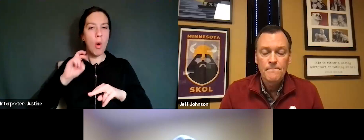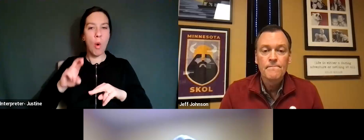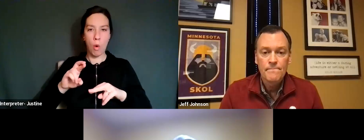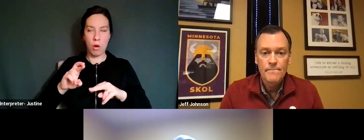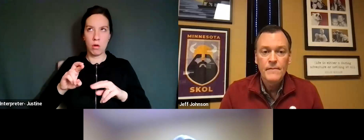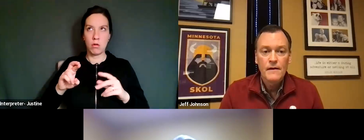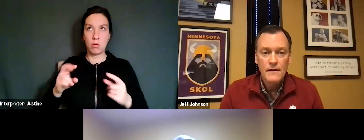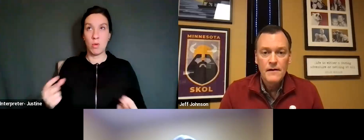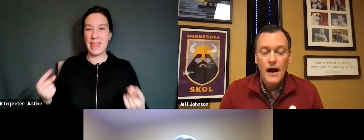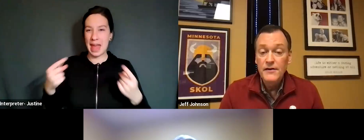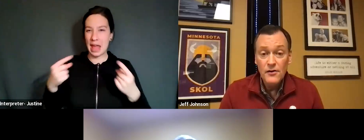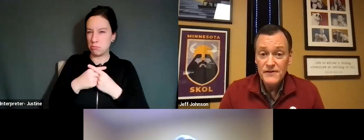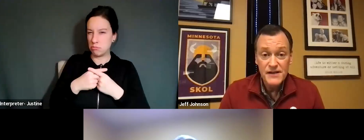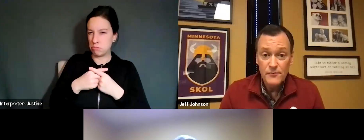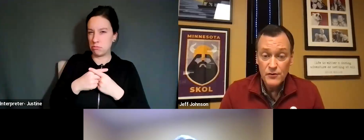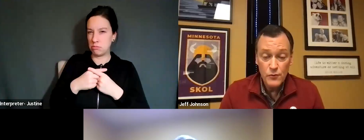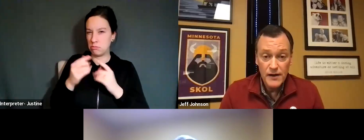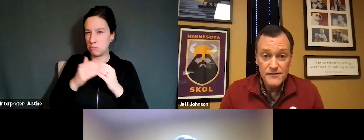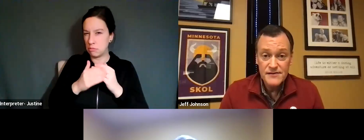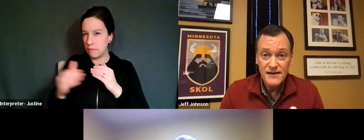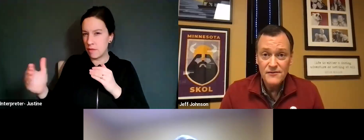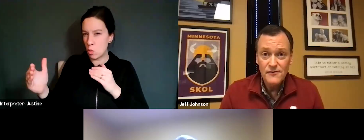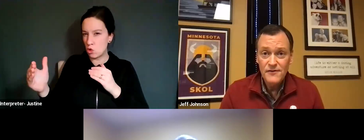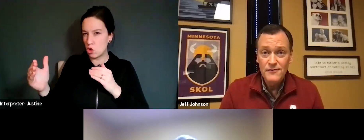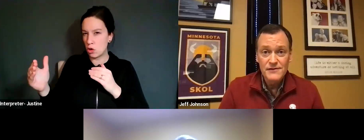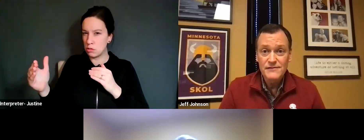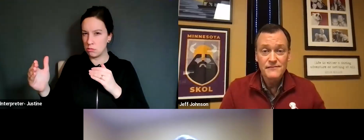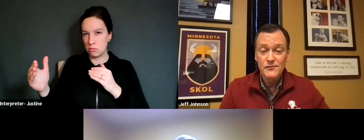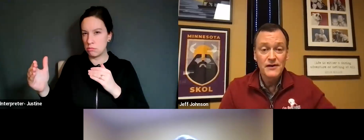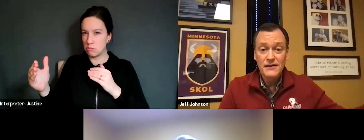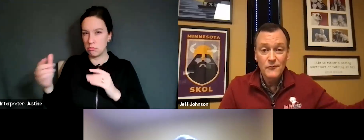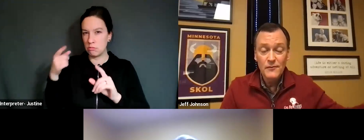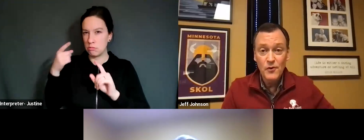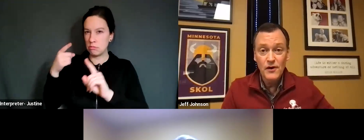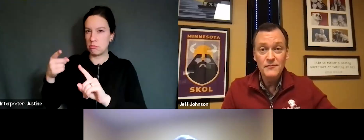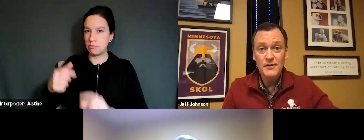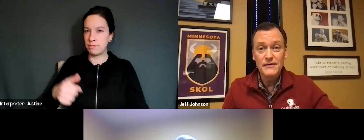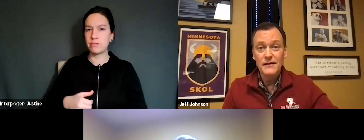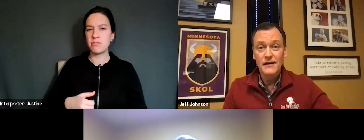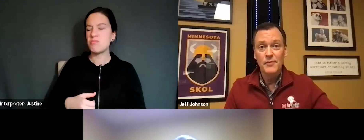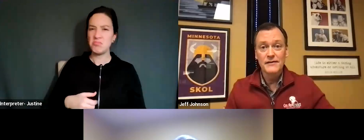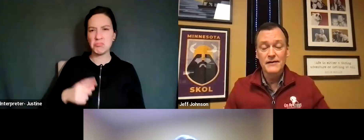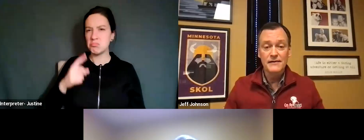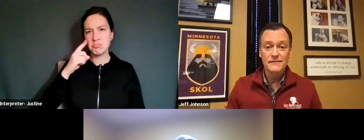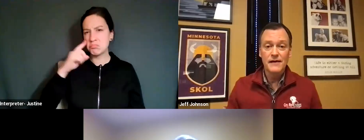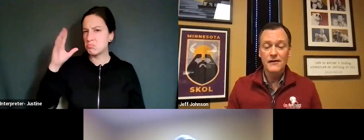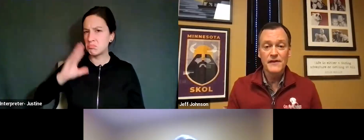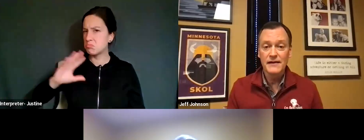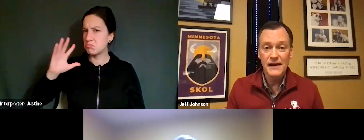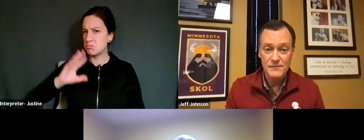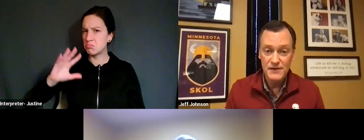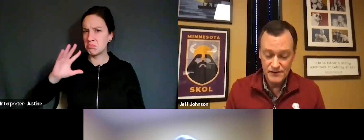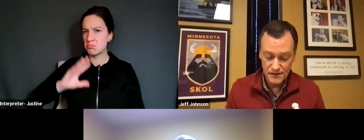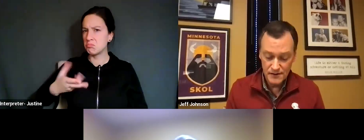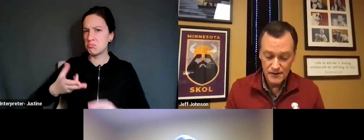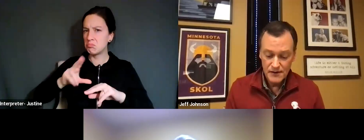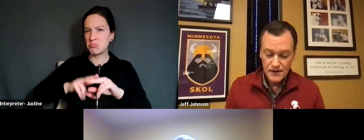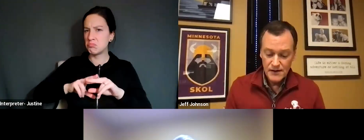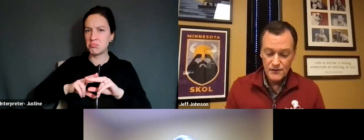net? I don't know if it's ever been raised. I don't know if it was 20 at one point, but I don't think it has